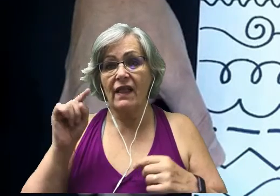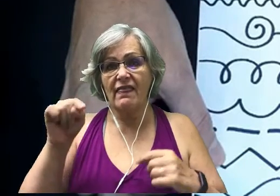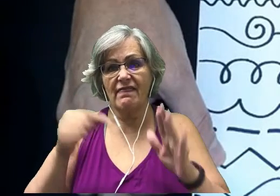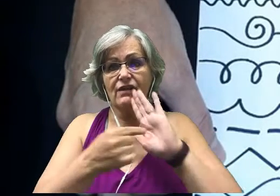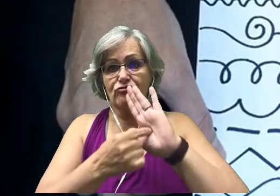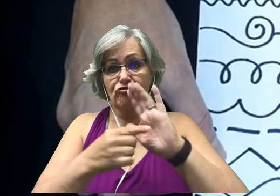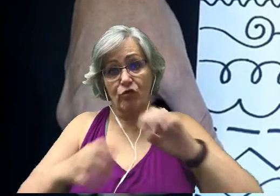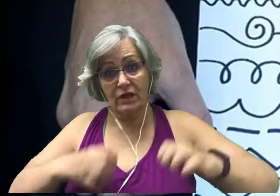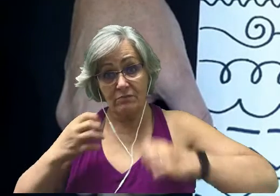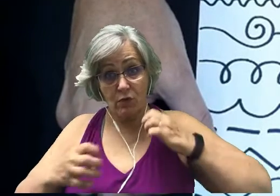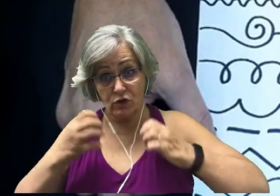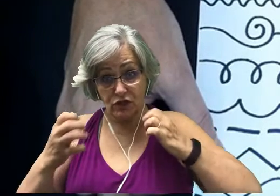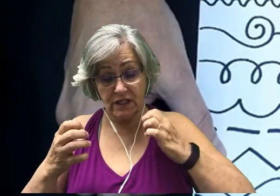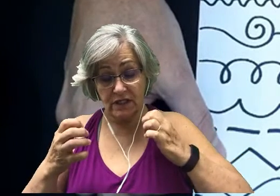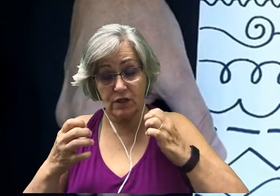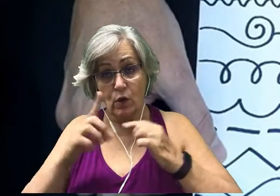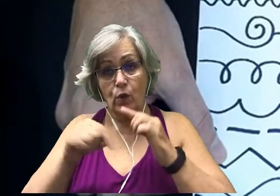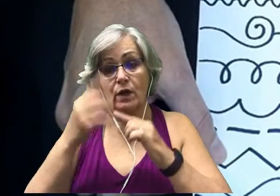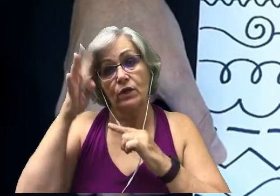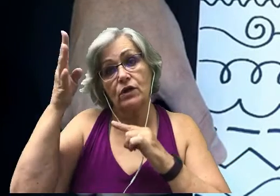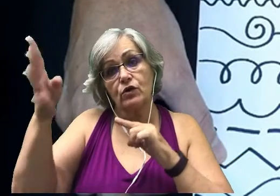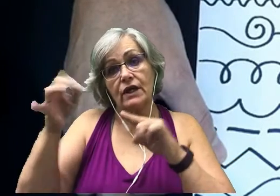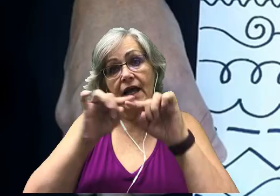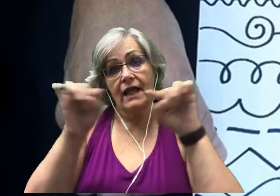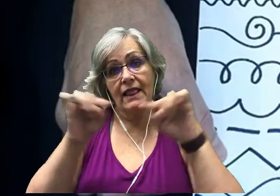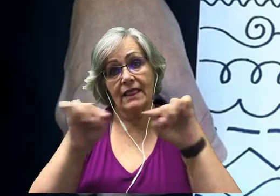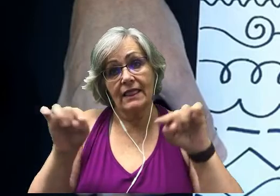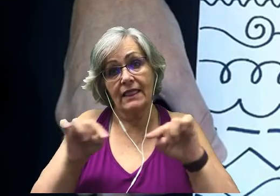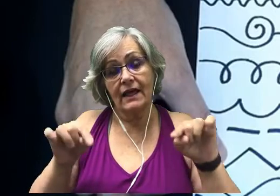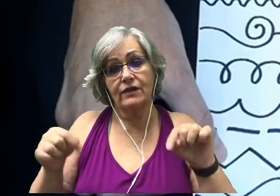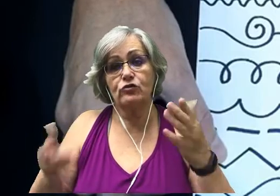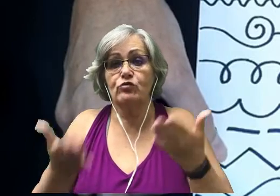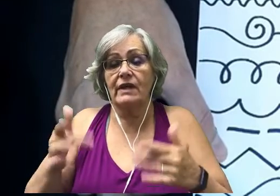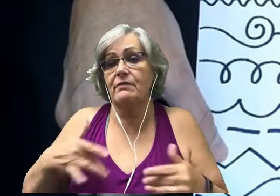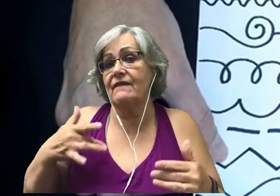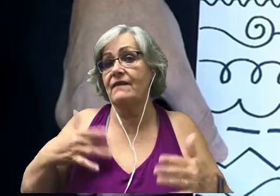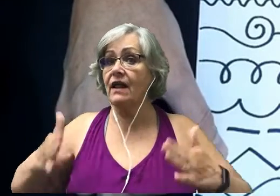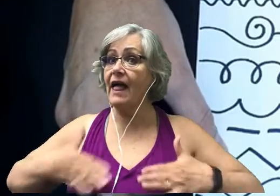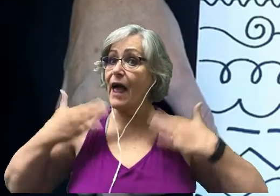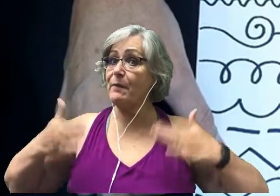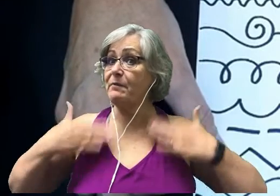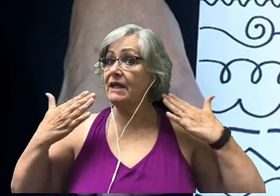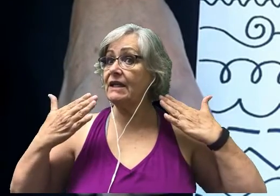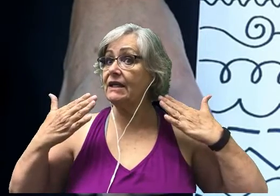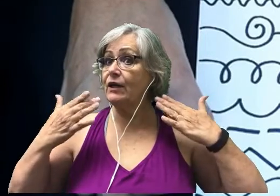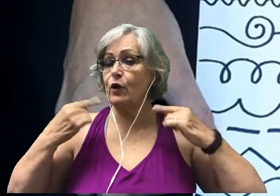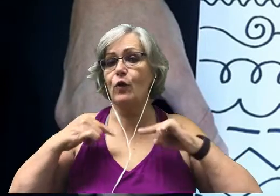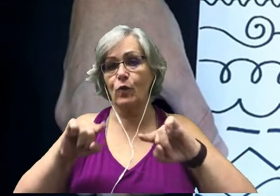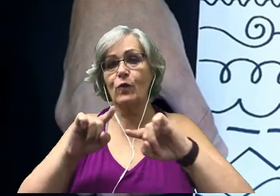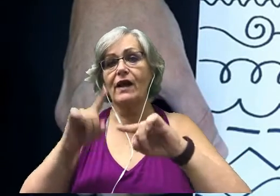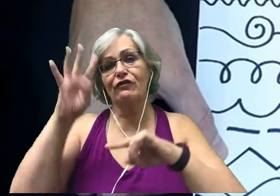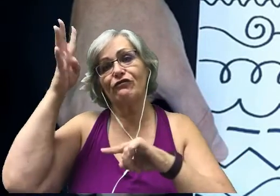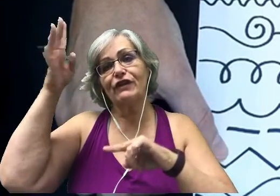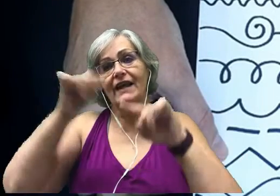what's called depicting an emotion. And when we create certain lines, we might feel happy